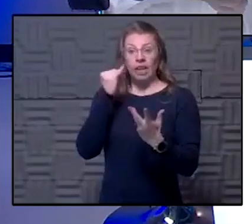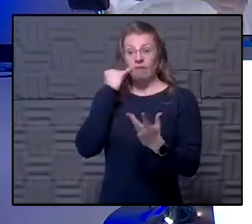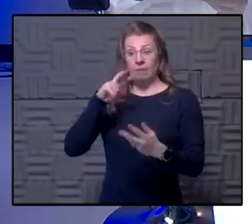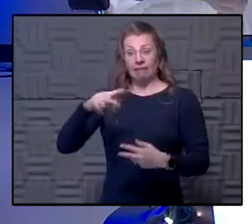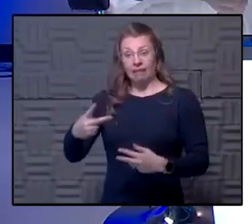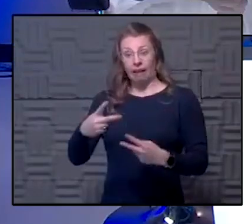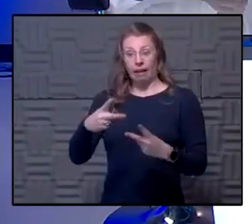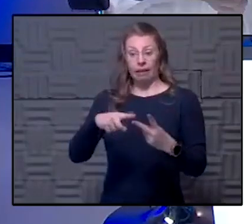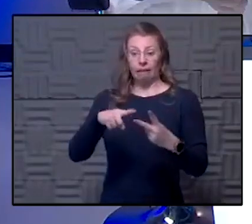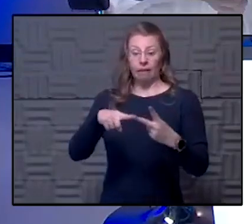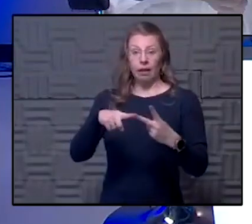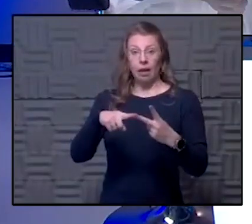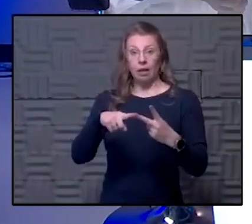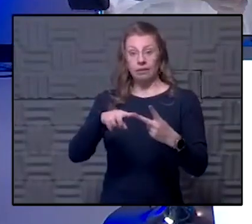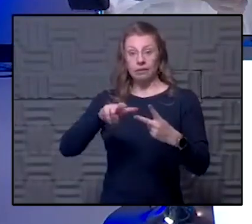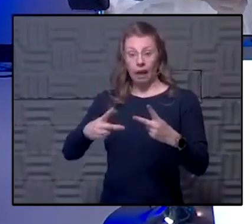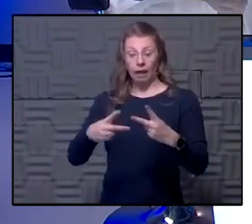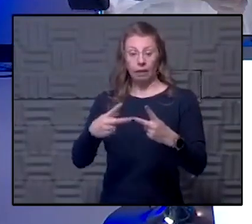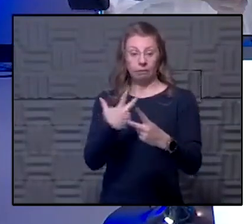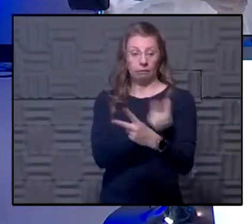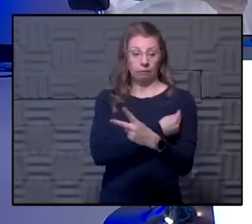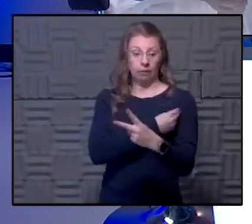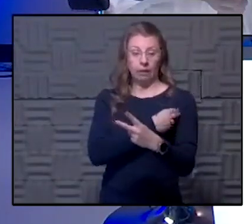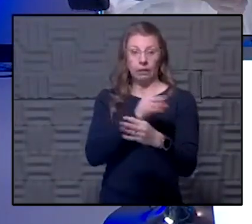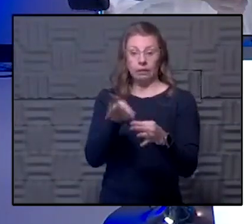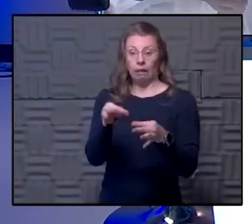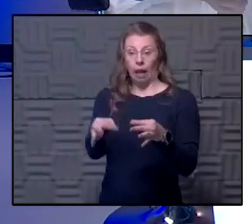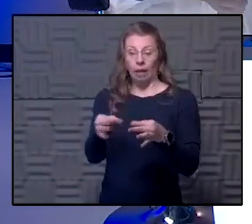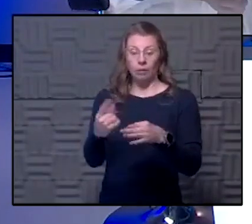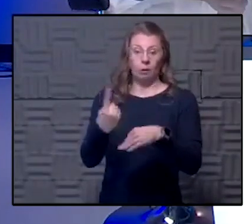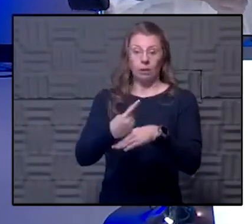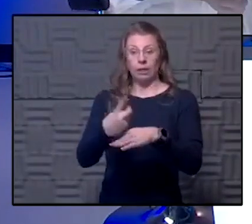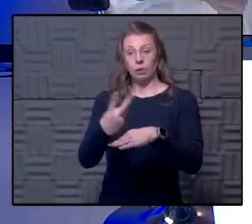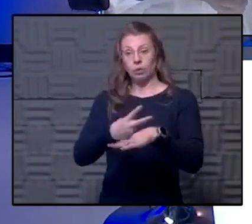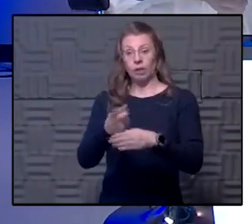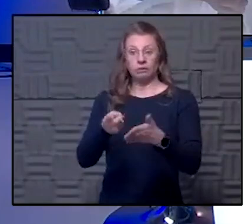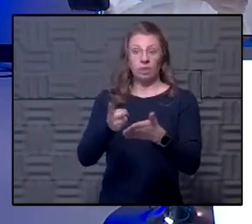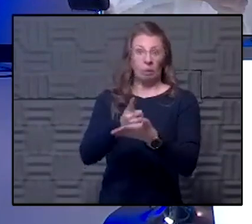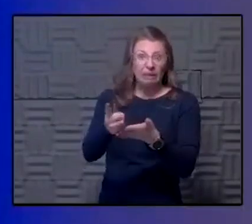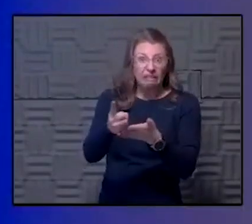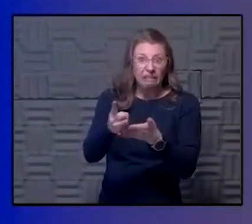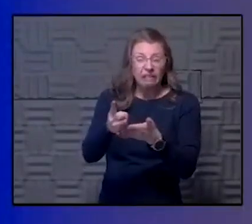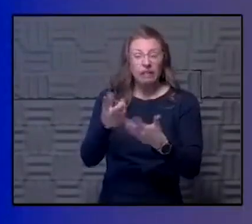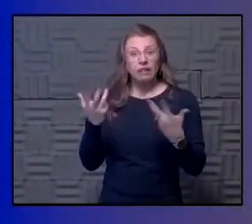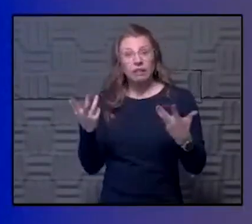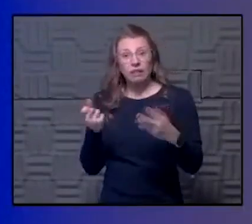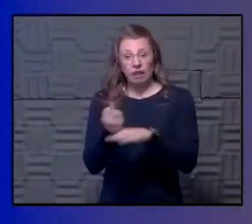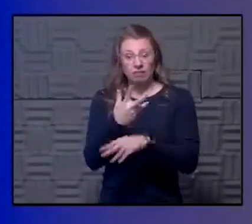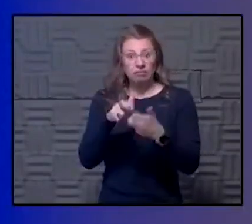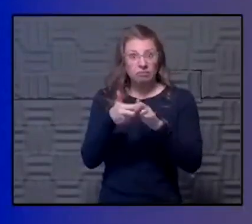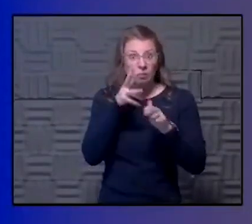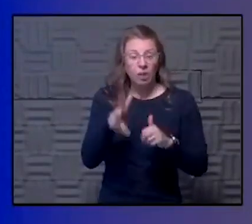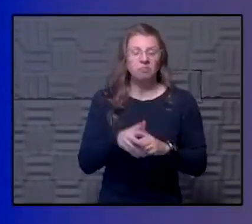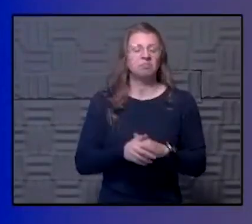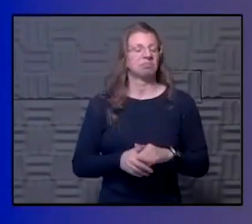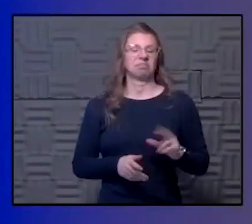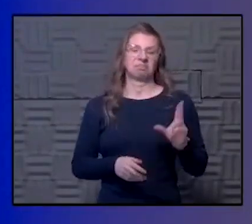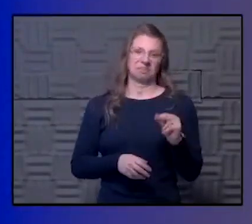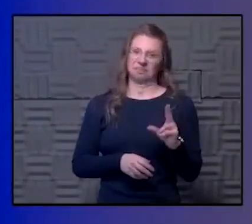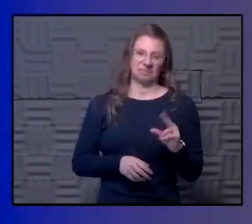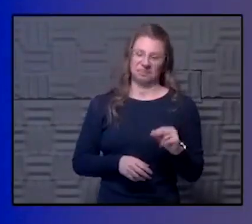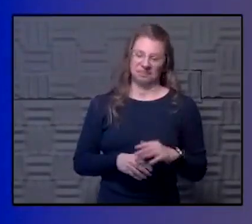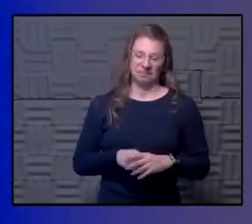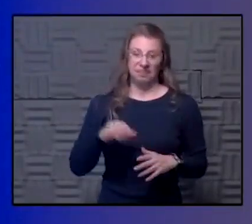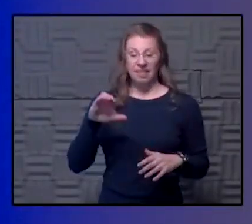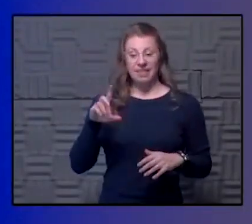second dose, my booster dose is delayed by a few days or even a week or two? Right. Yeah, the answer to that is no. Certainly